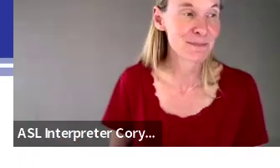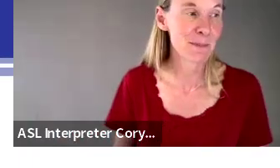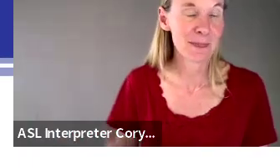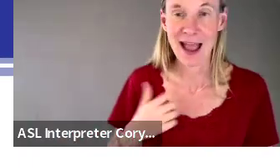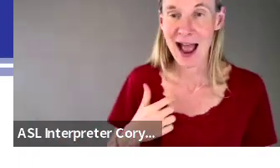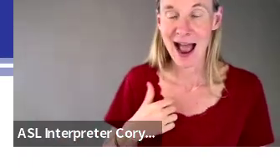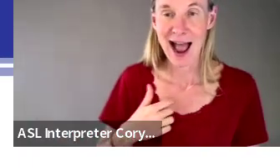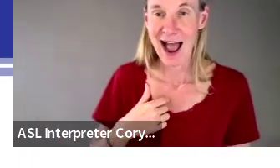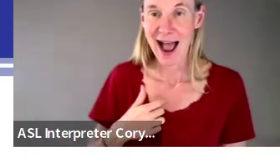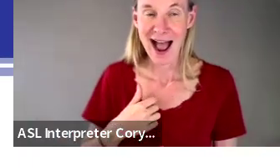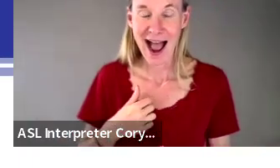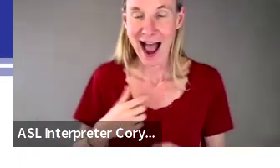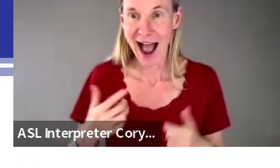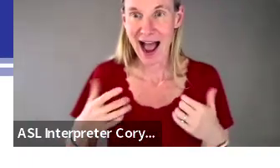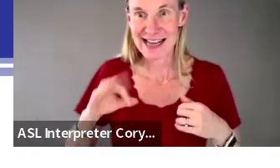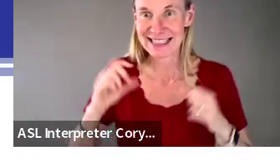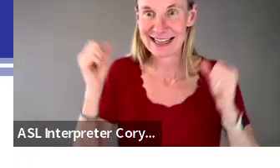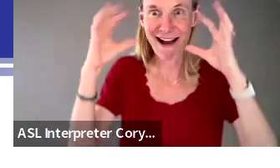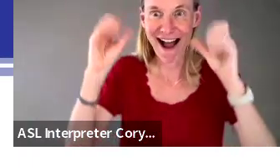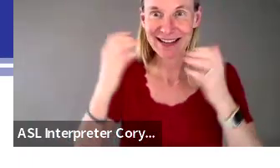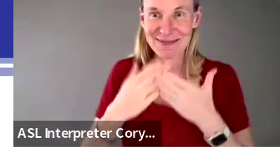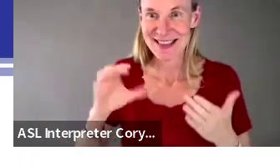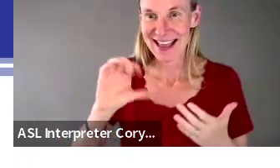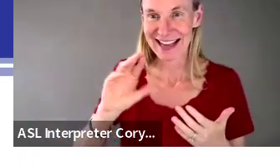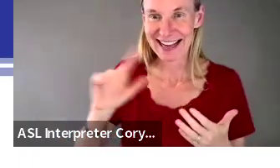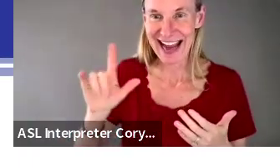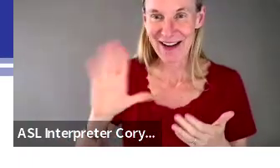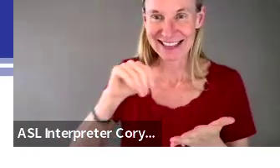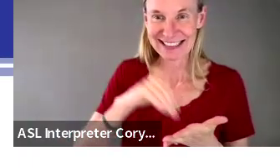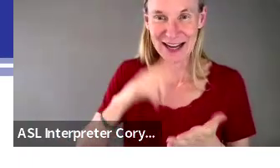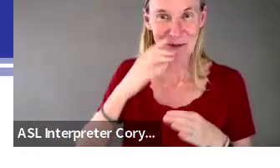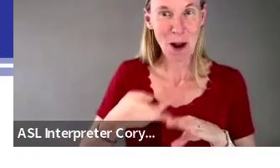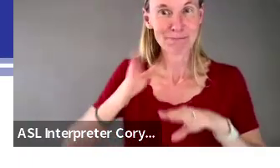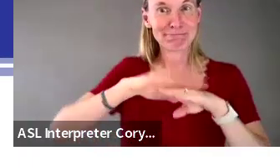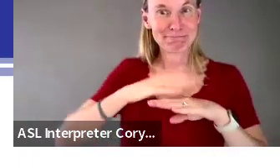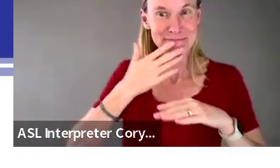something awesome at the Carroll Center to increase accessibility, I can't count that for